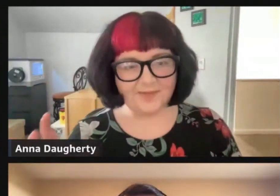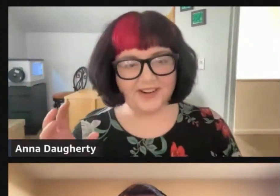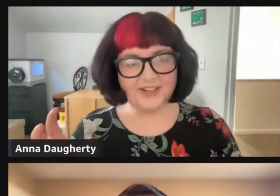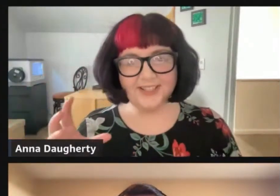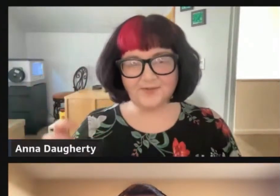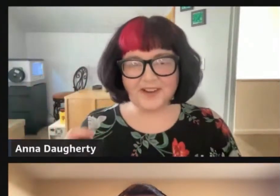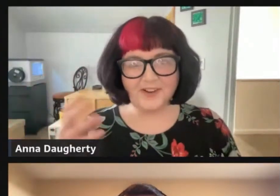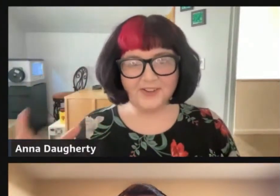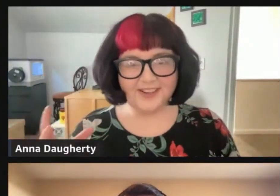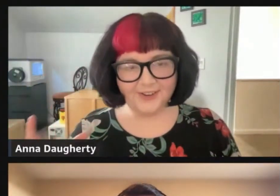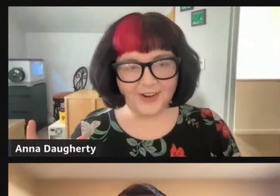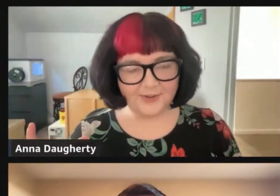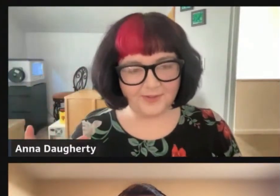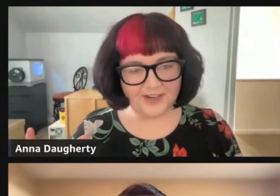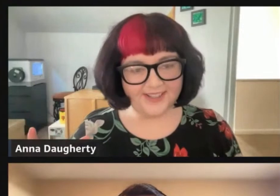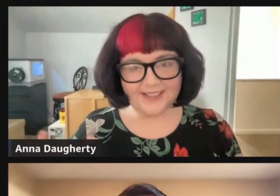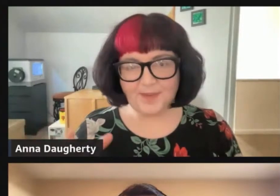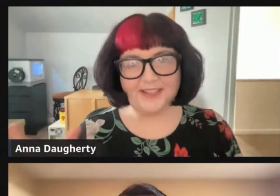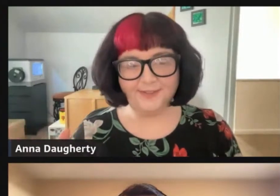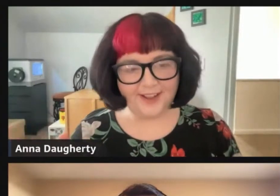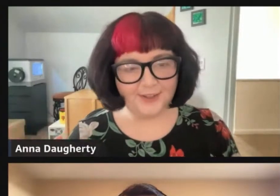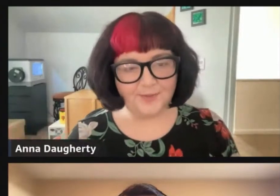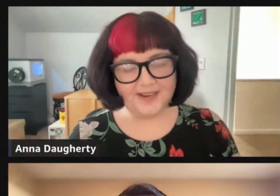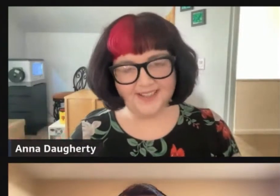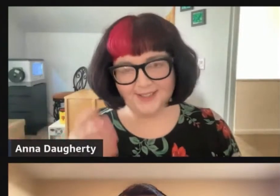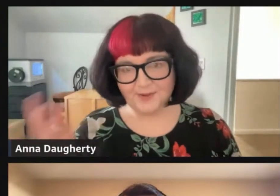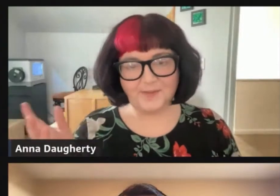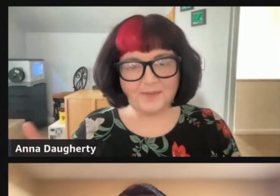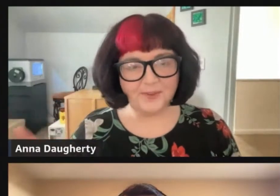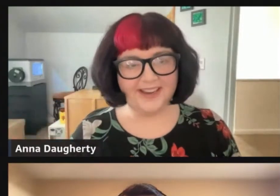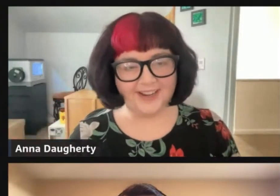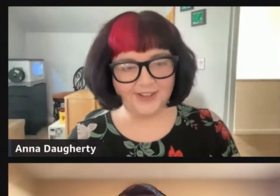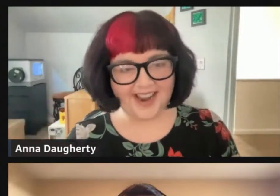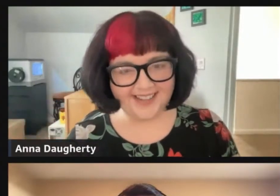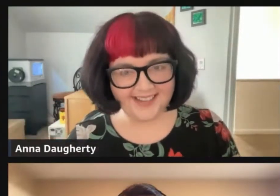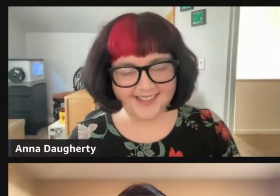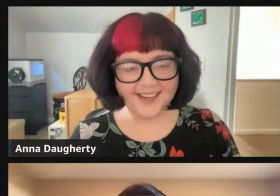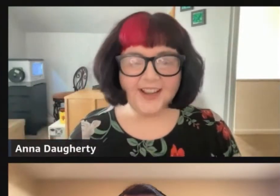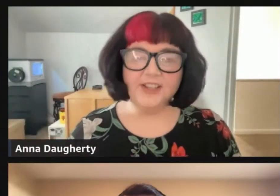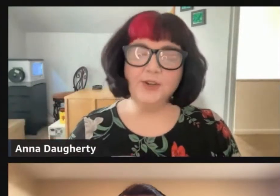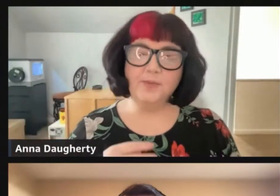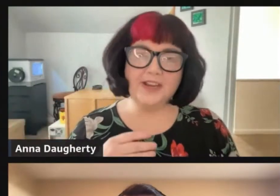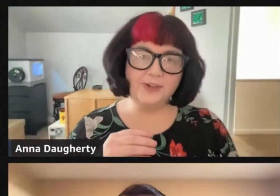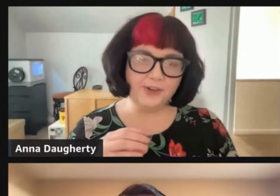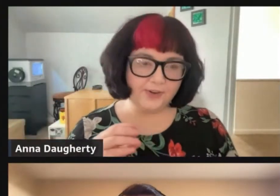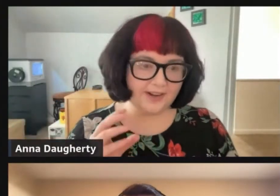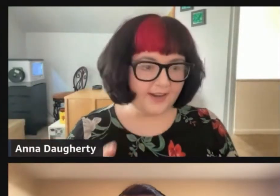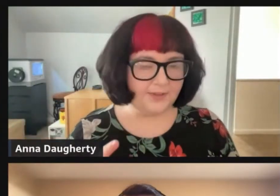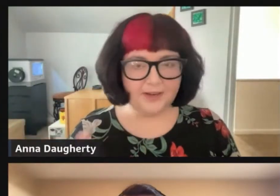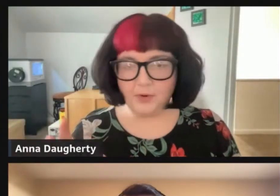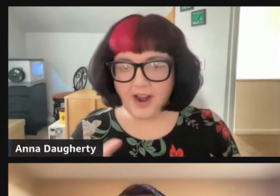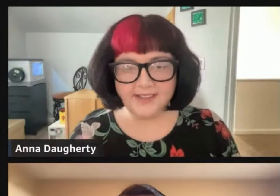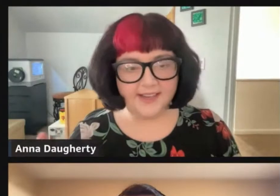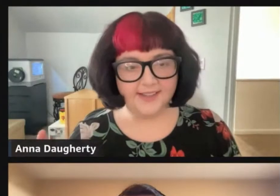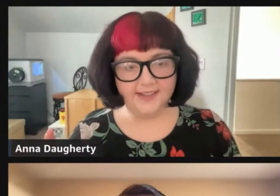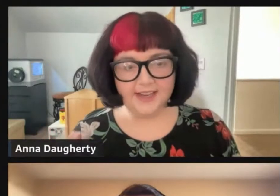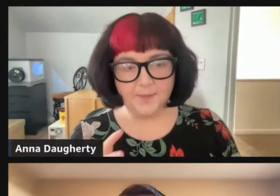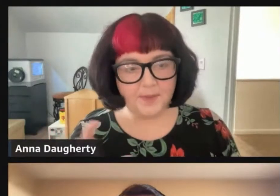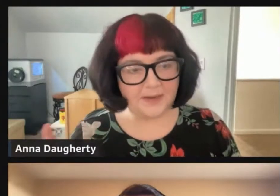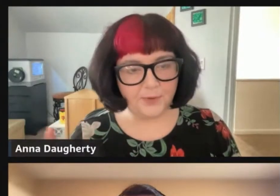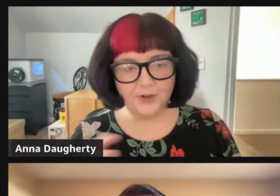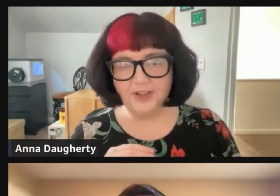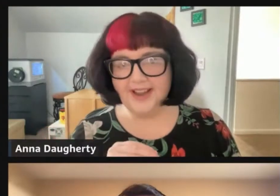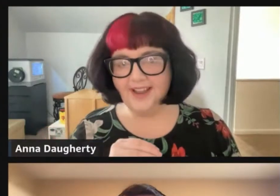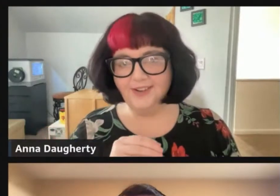production. Production's where your code reaches its best value because it's where people can actually access it. So make sure you're enabling processes